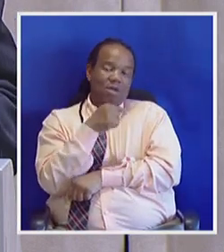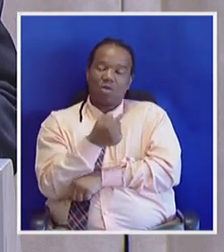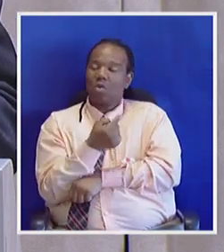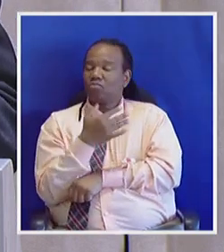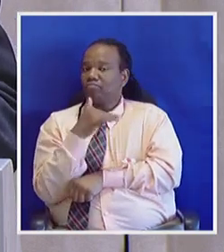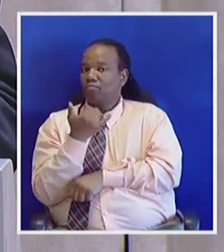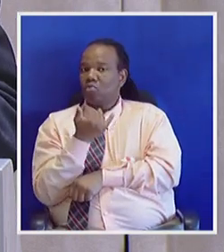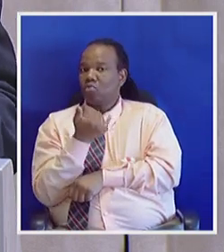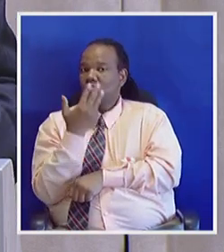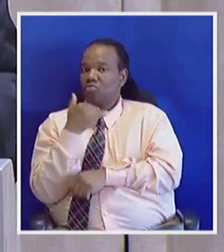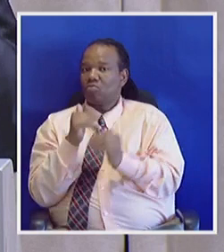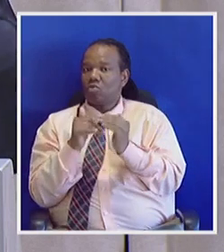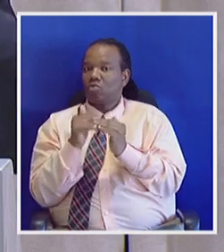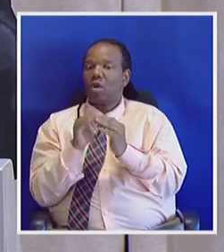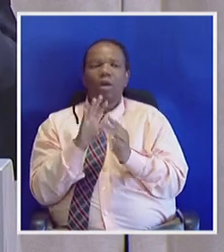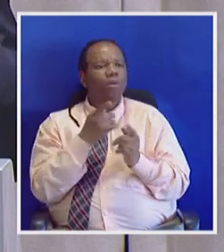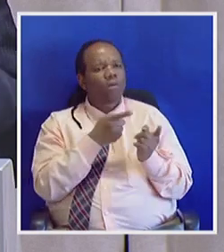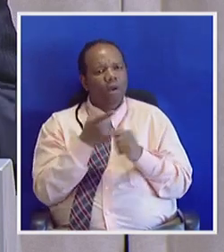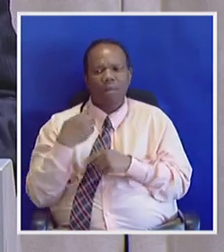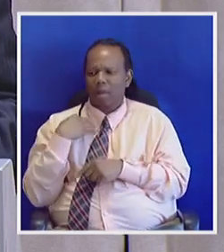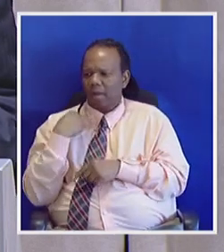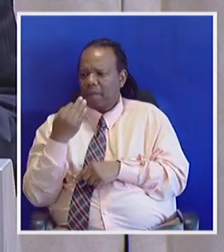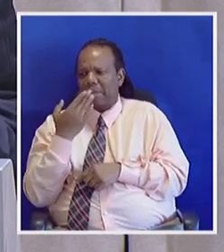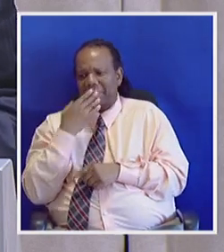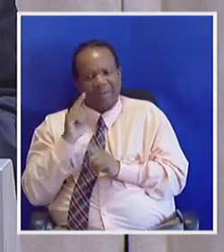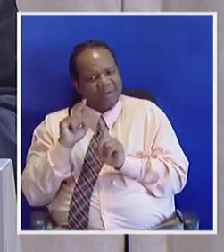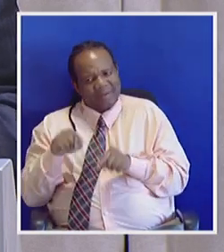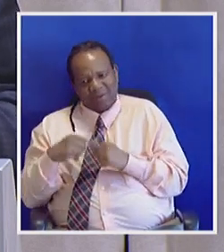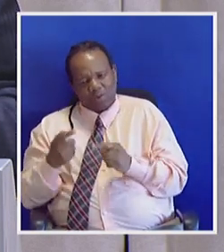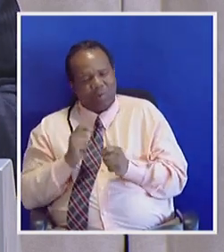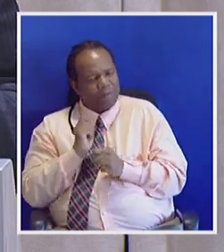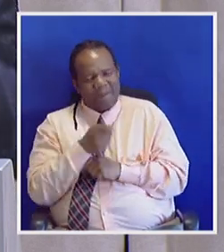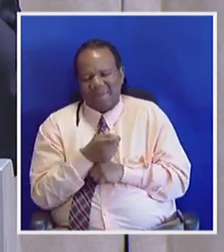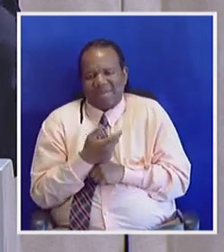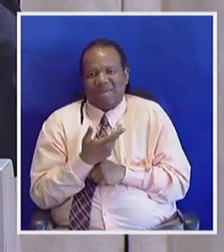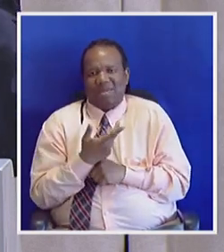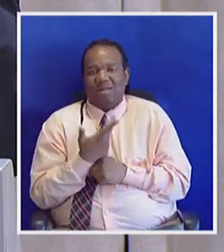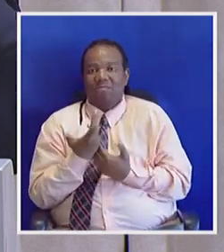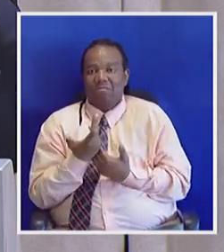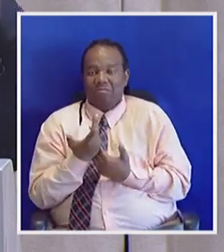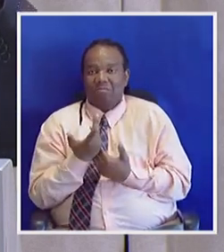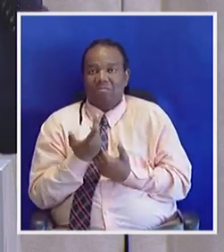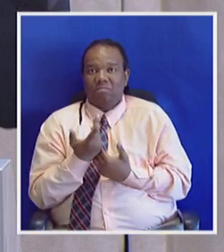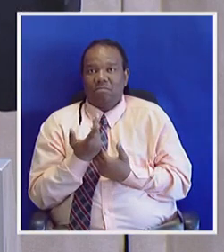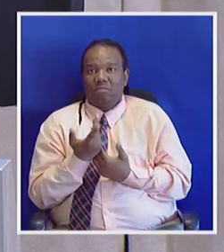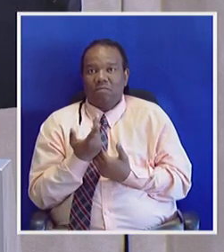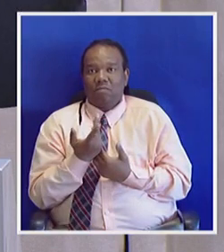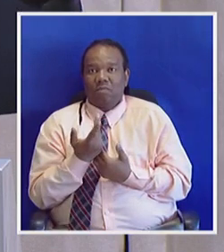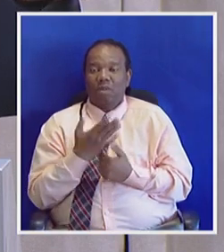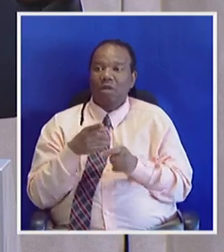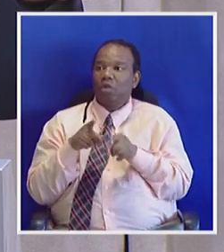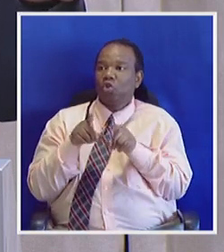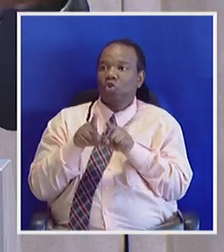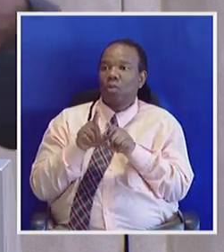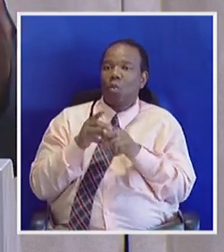an exemption. And this addresses itself to why didn't we set the minimum wage at a high